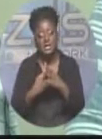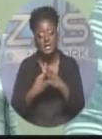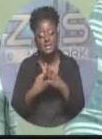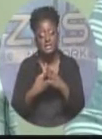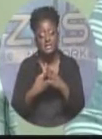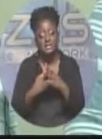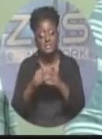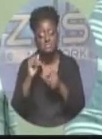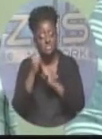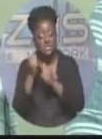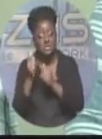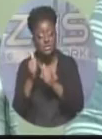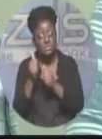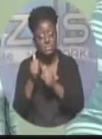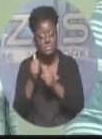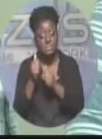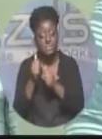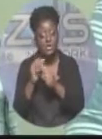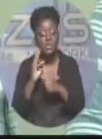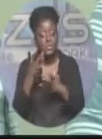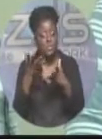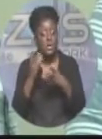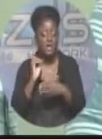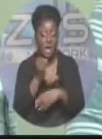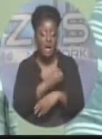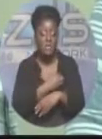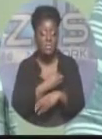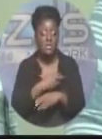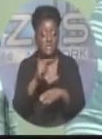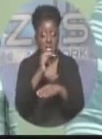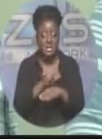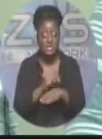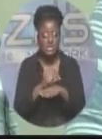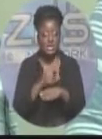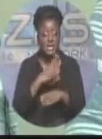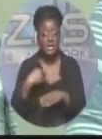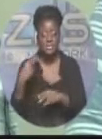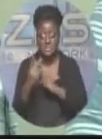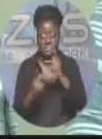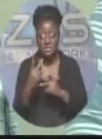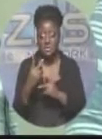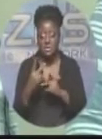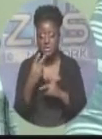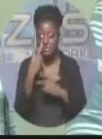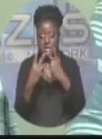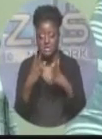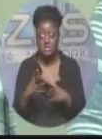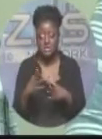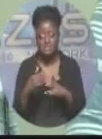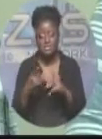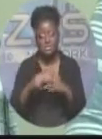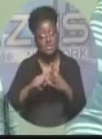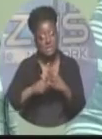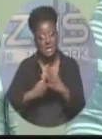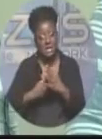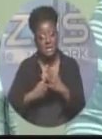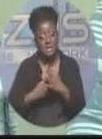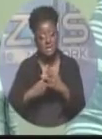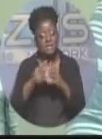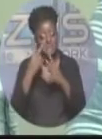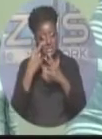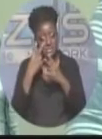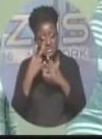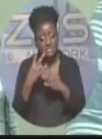remember, we just want our nation and persons who will be visiting our nations to basically start to read into the deep and